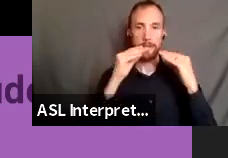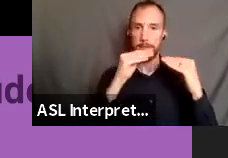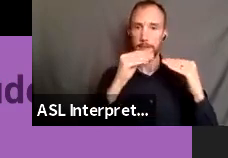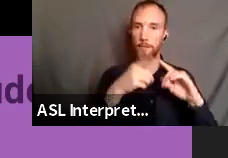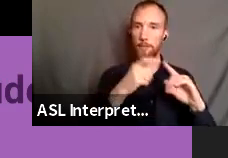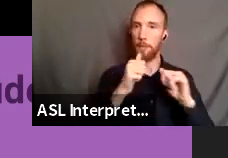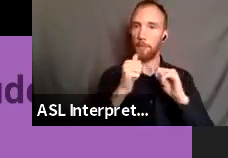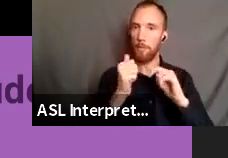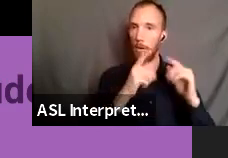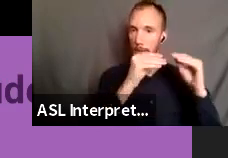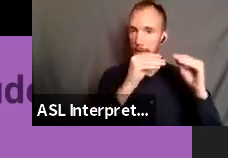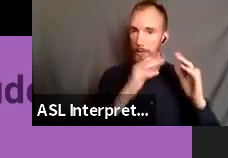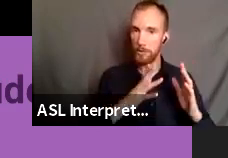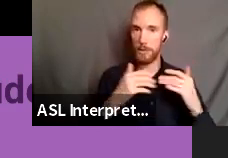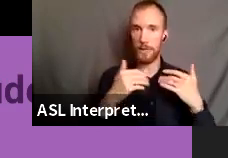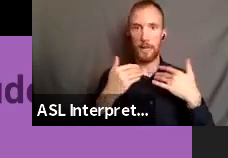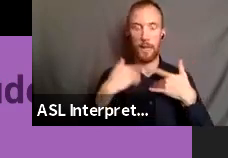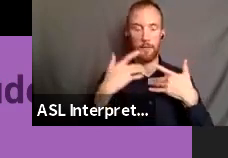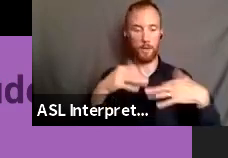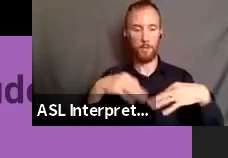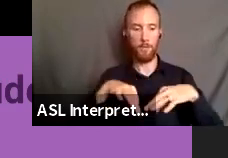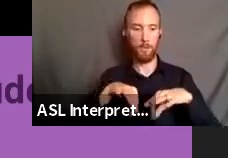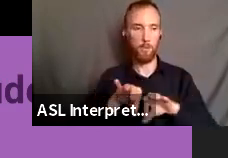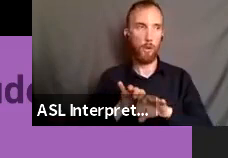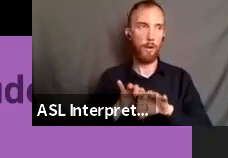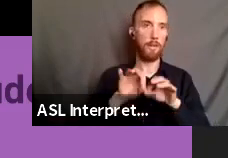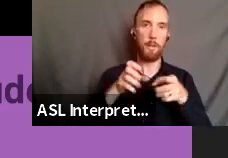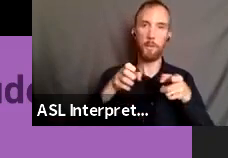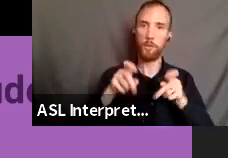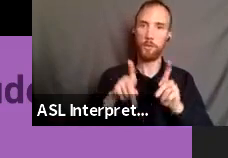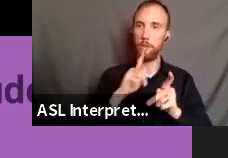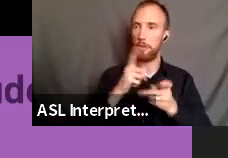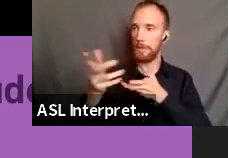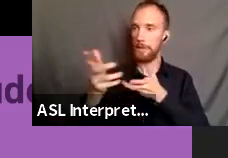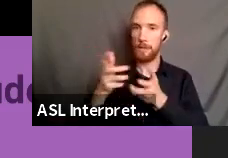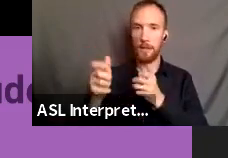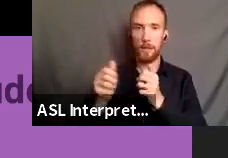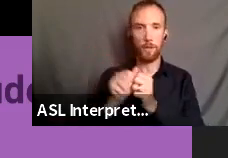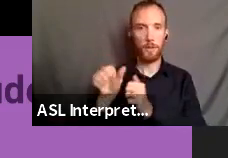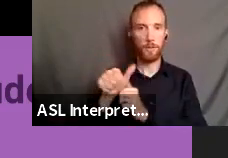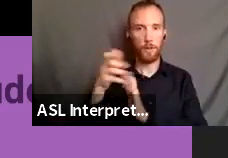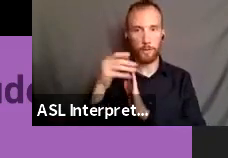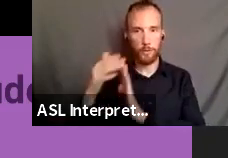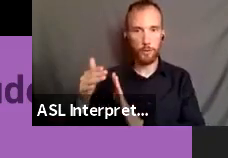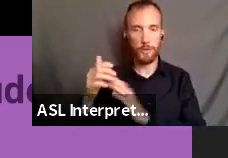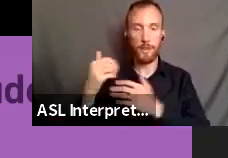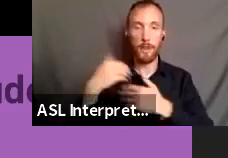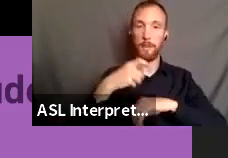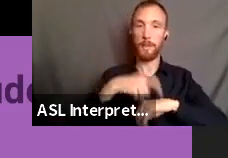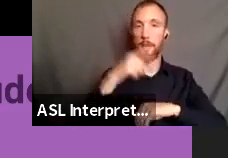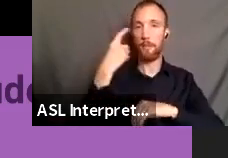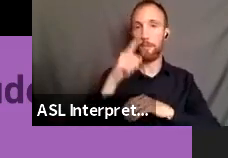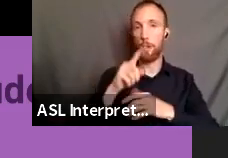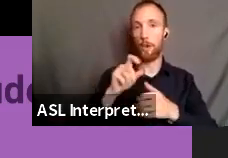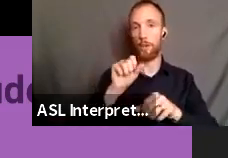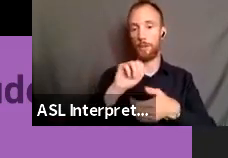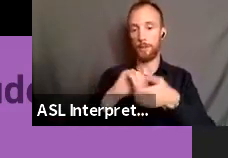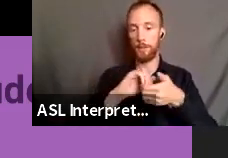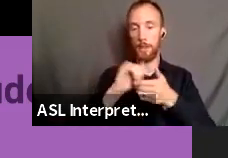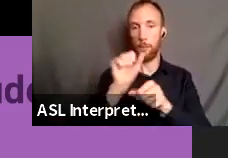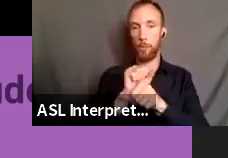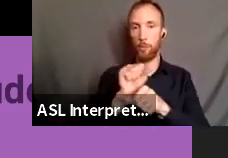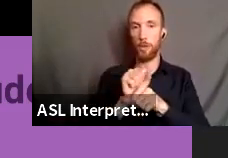meaningful structured learning opportunities to engage with their peers have opportunities for collaborative work and receive direct support from their